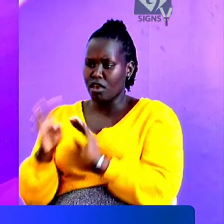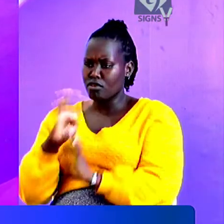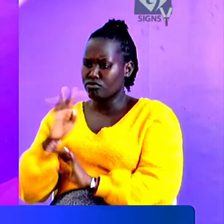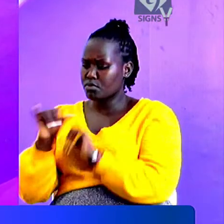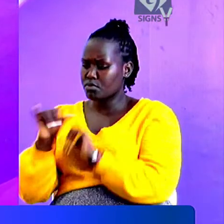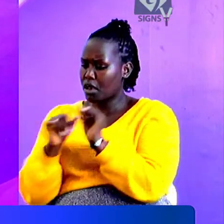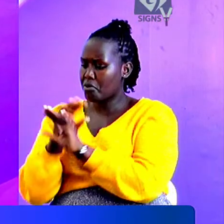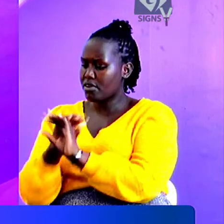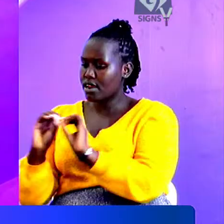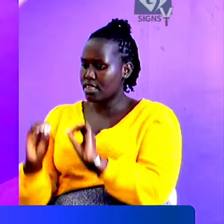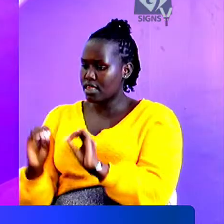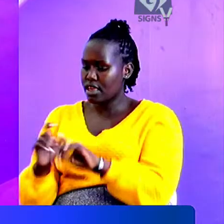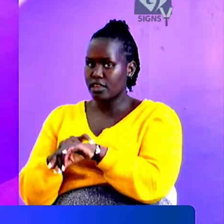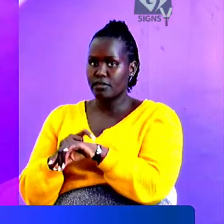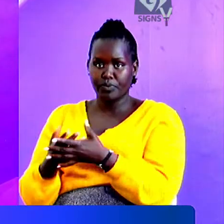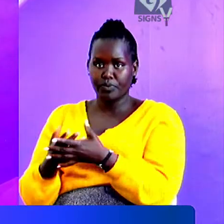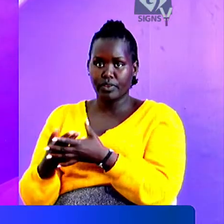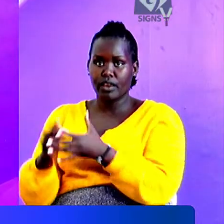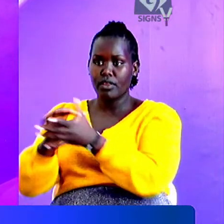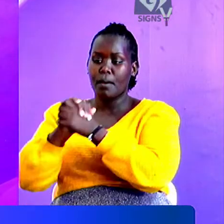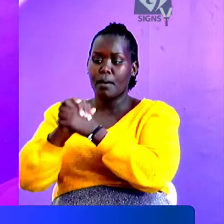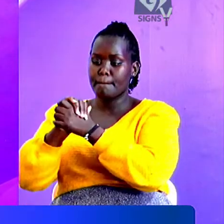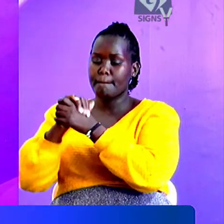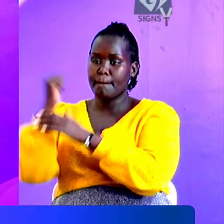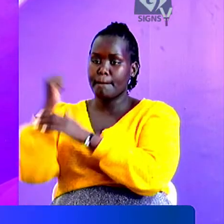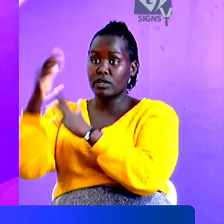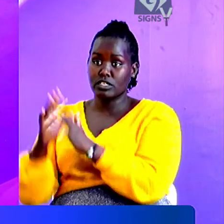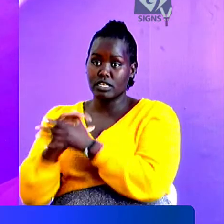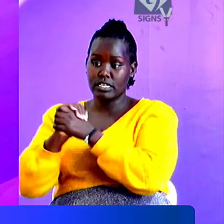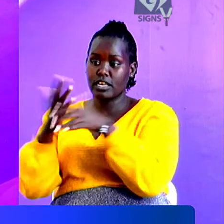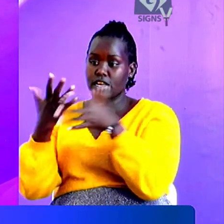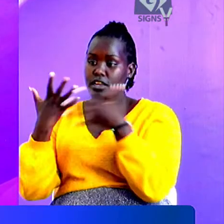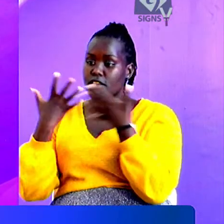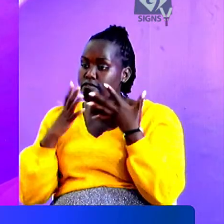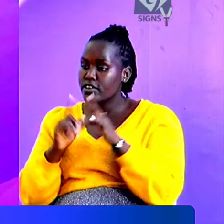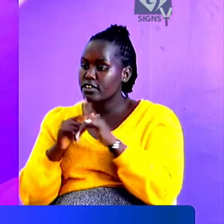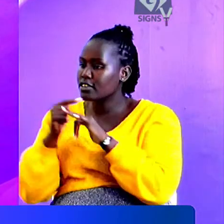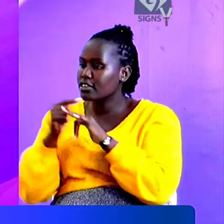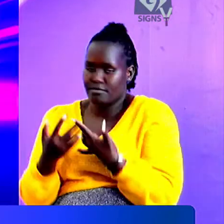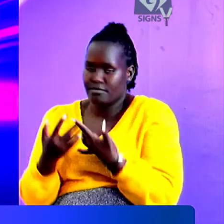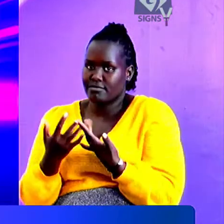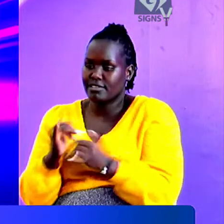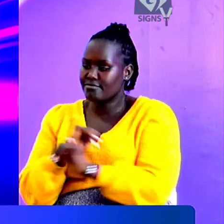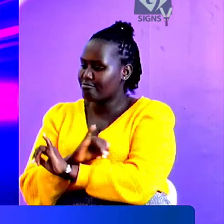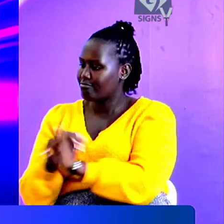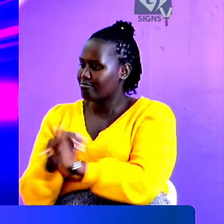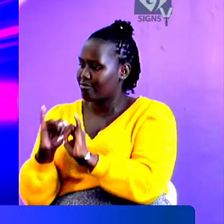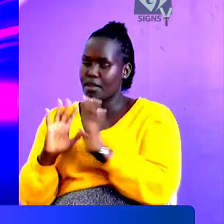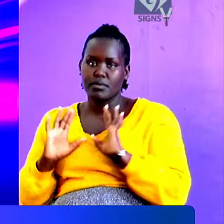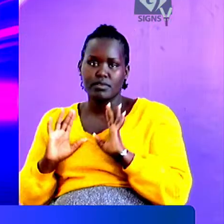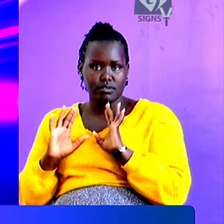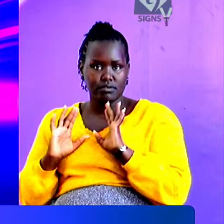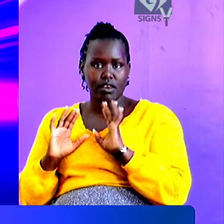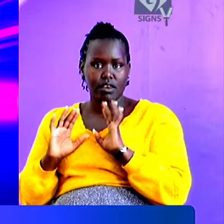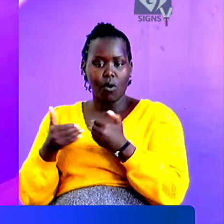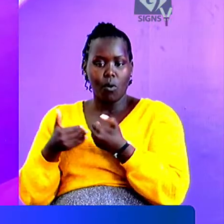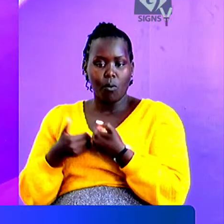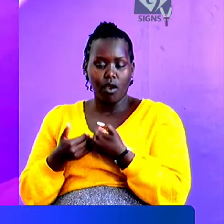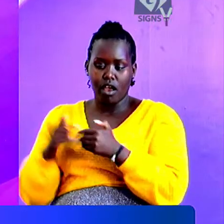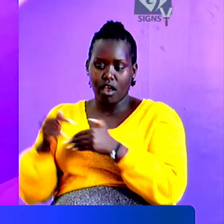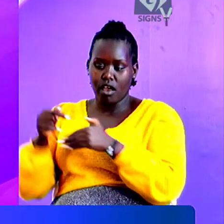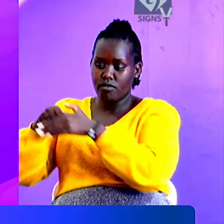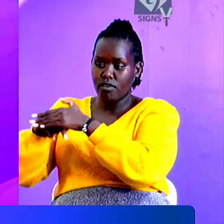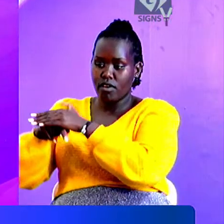the political elites have shaken hands, that's it. So it's like a cleansing of some sorts. Exactly. We've had very deeply